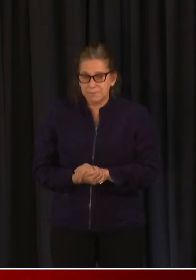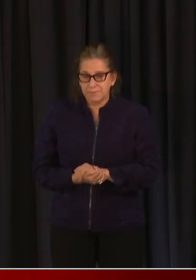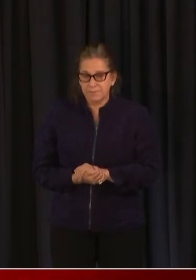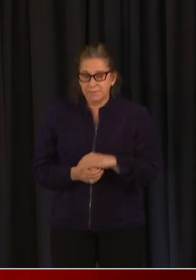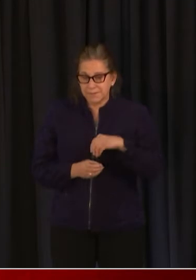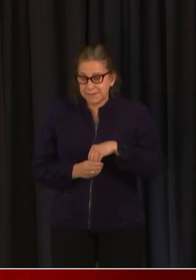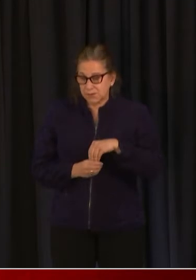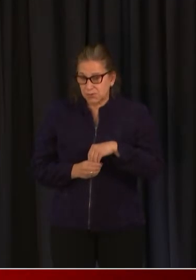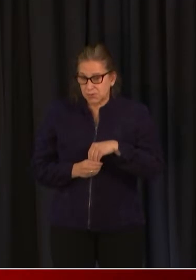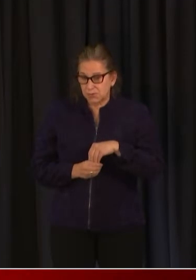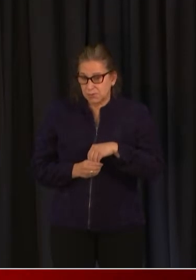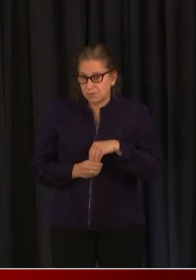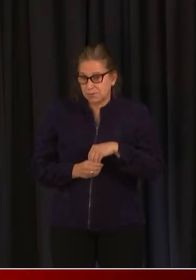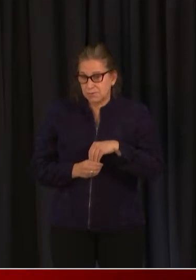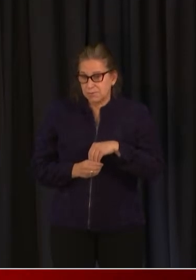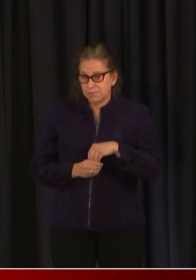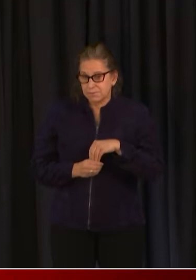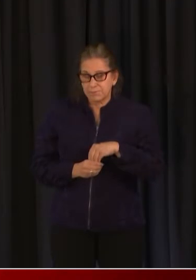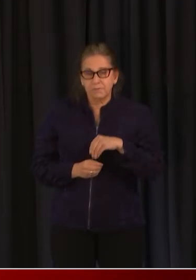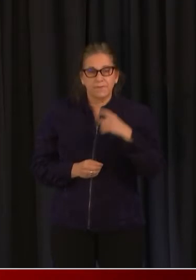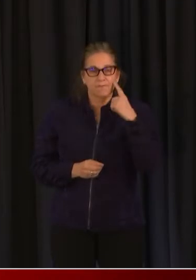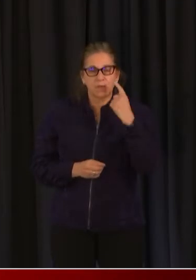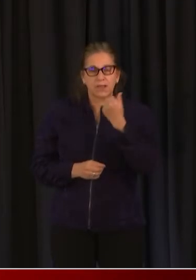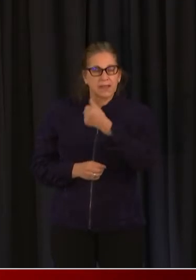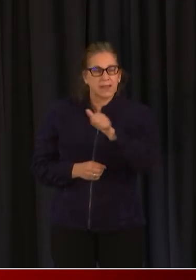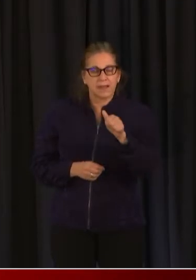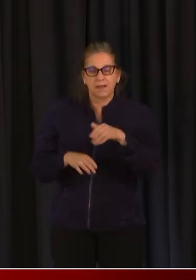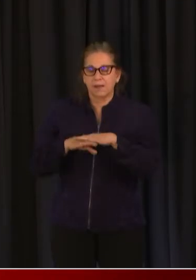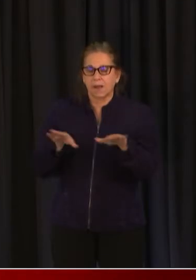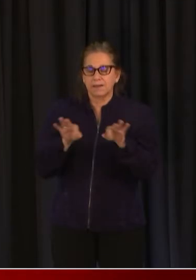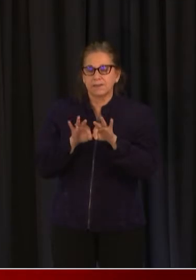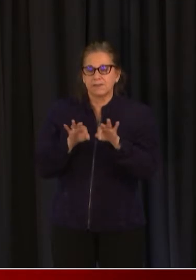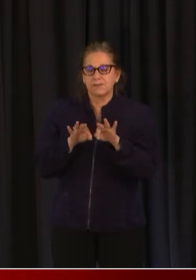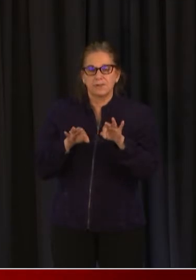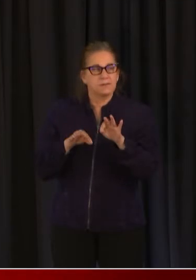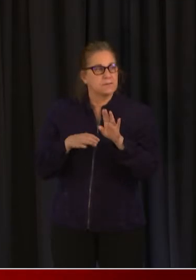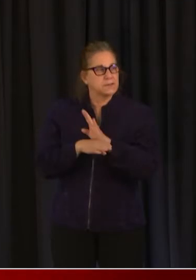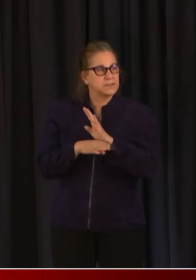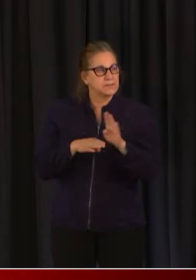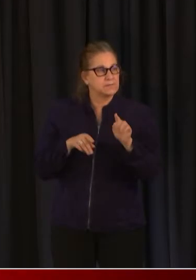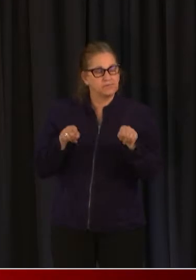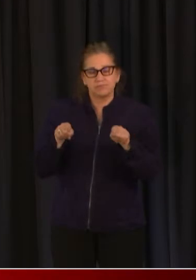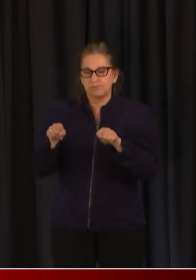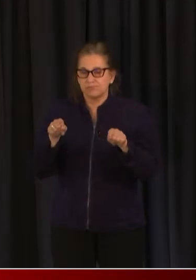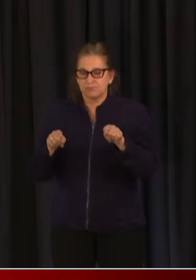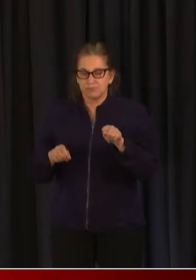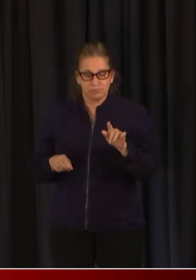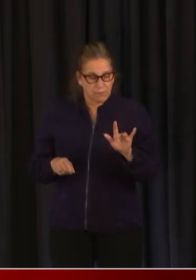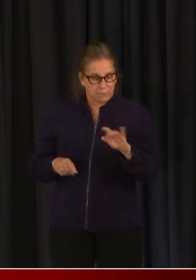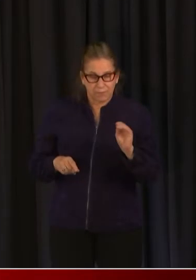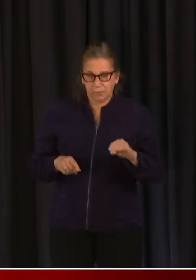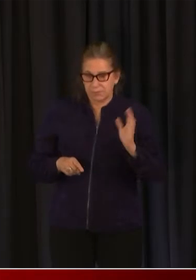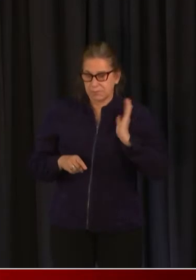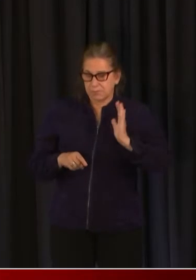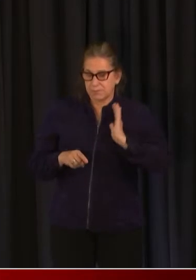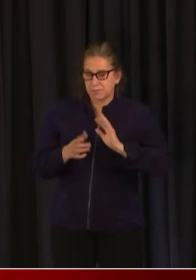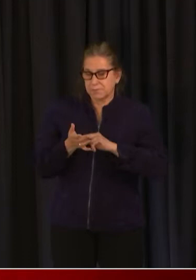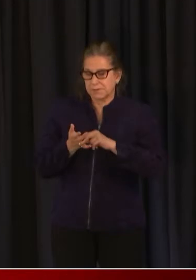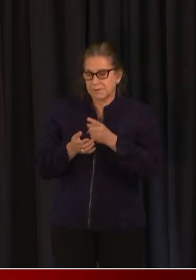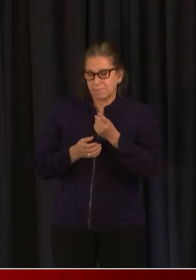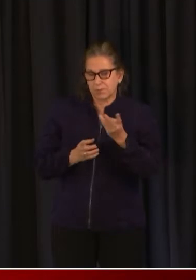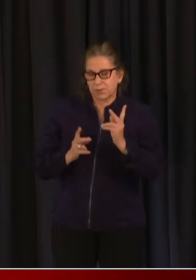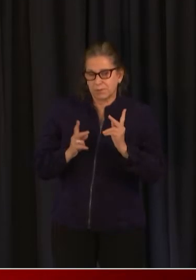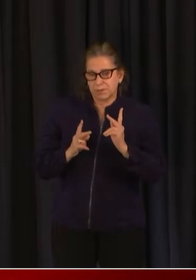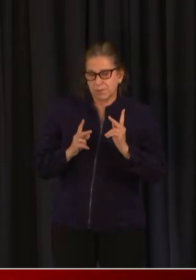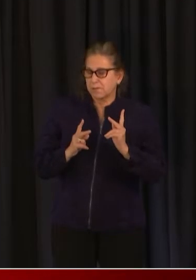indoor capacity limit for non-essential retail businesses will go from 25% to 50%, or